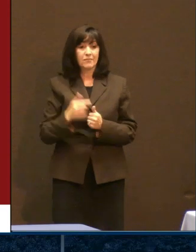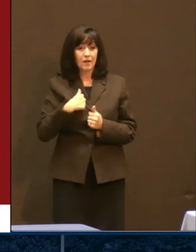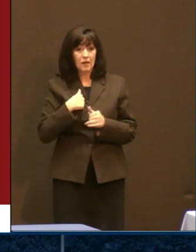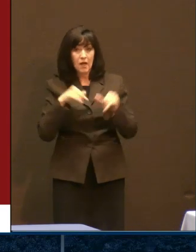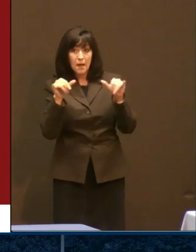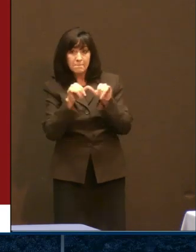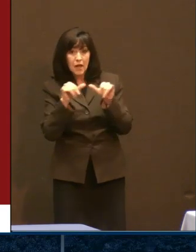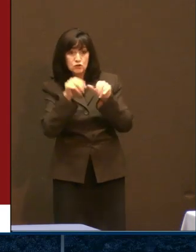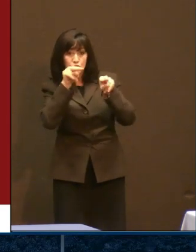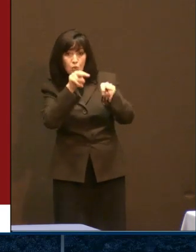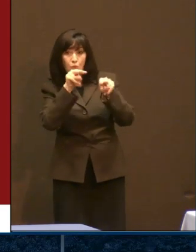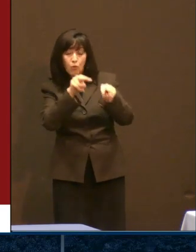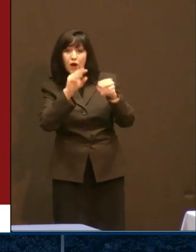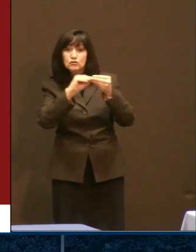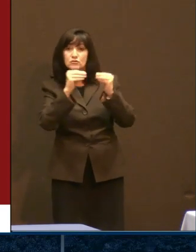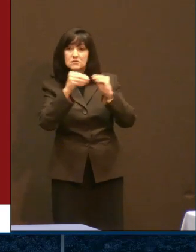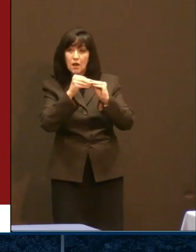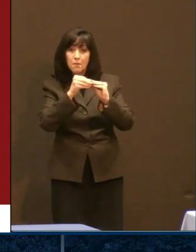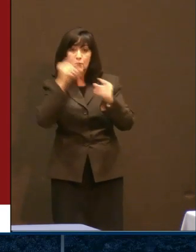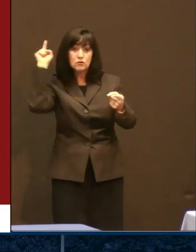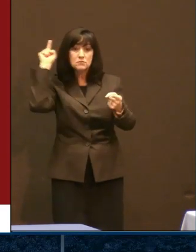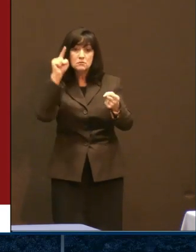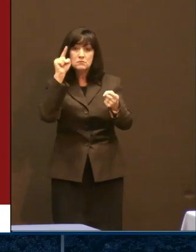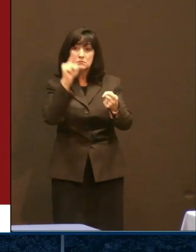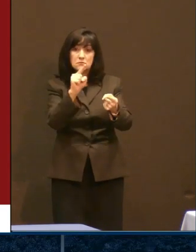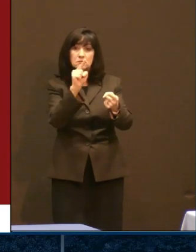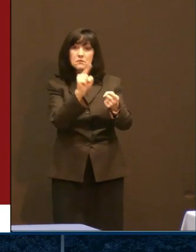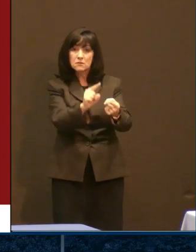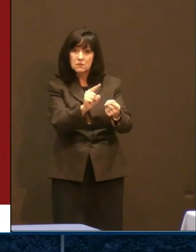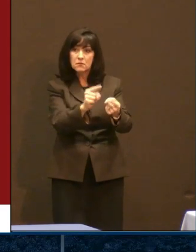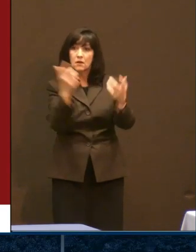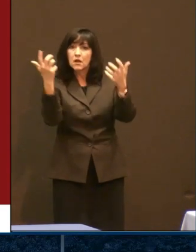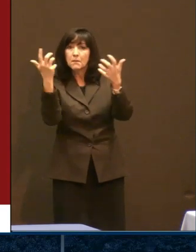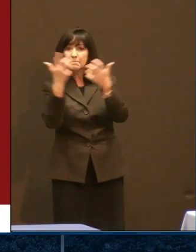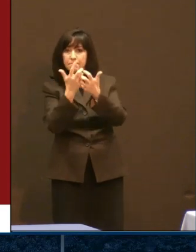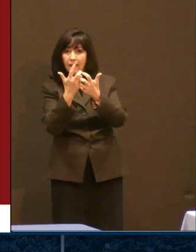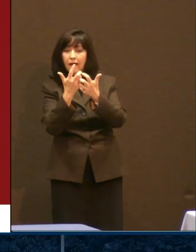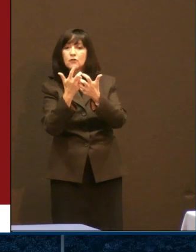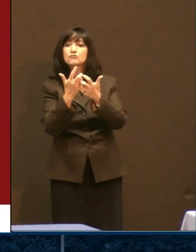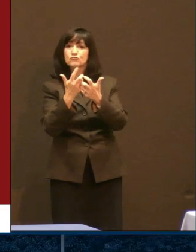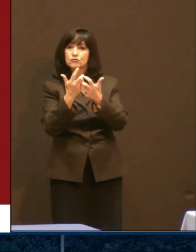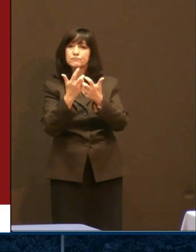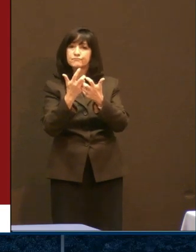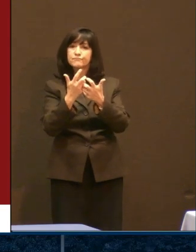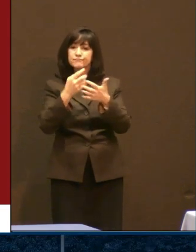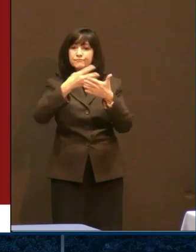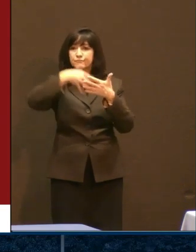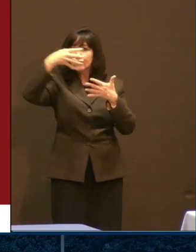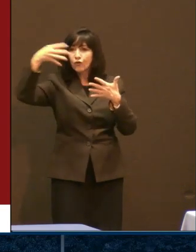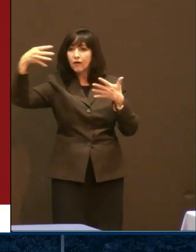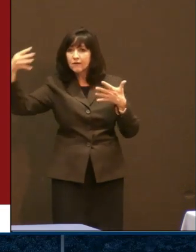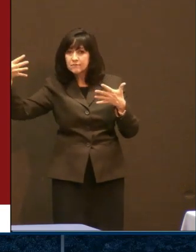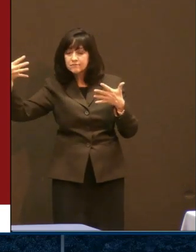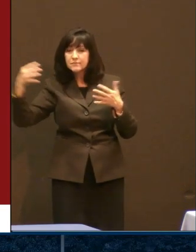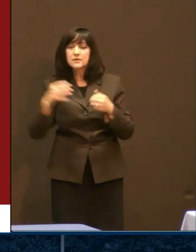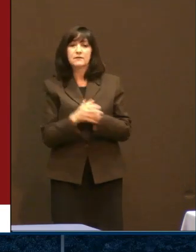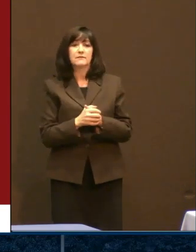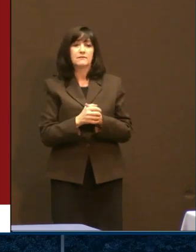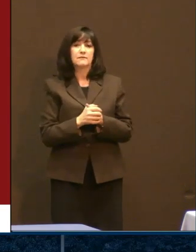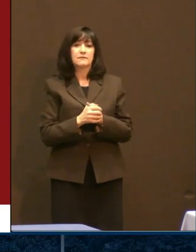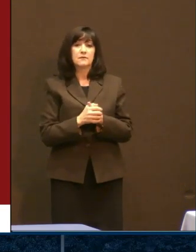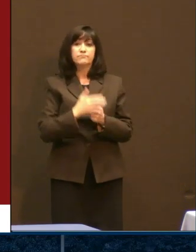do that and do it in a way that both recognizes the health risks to